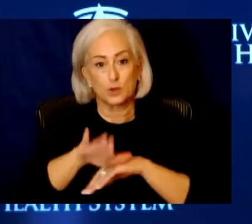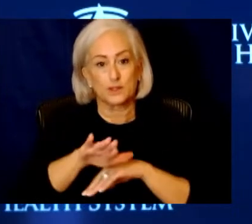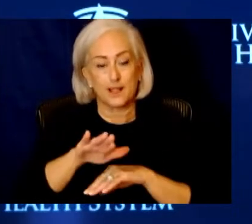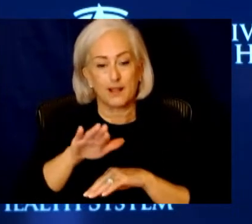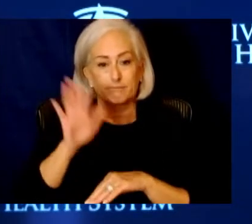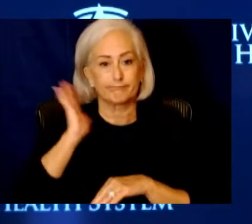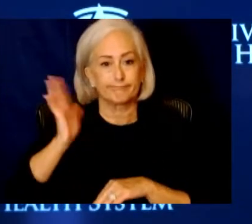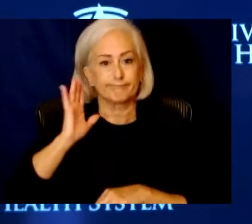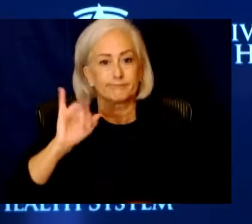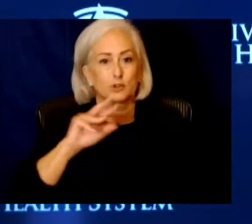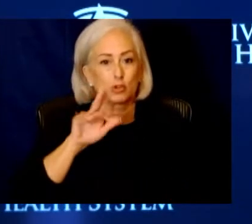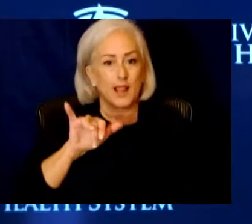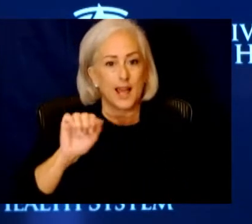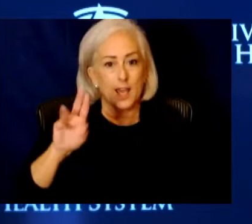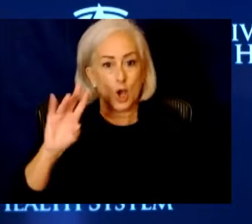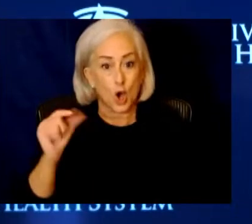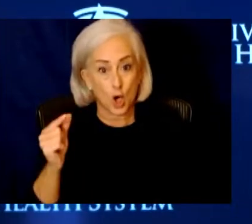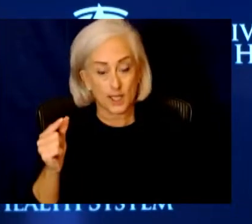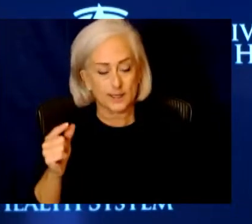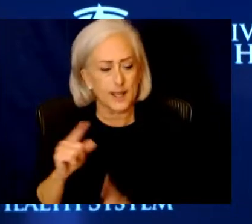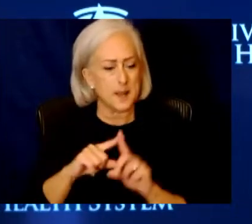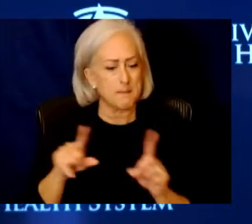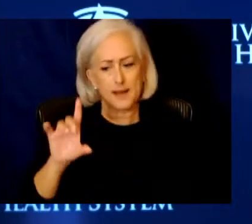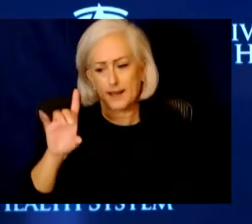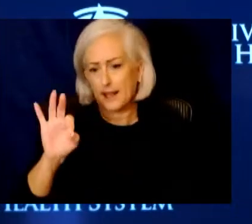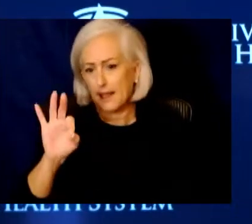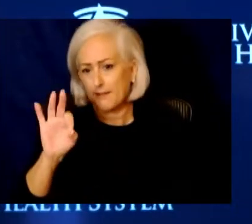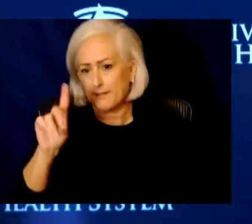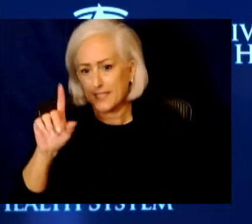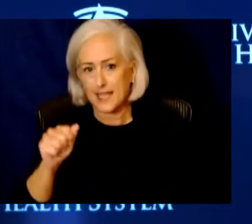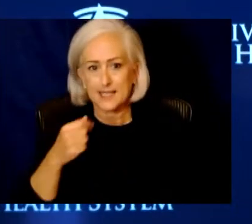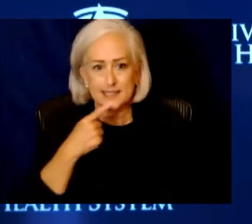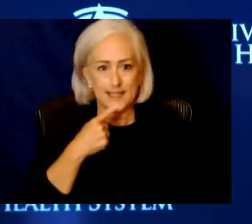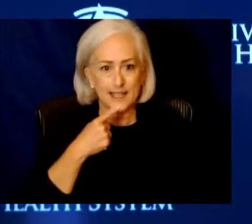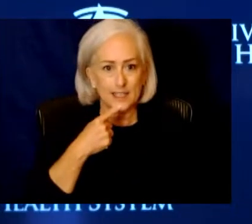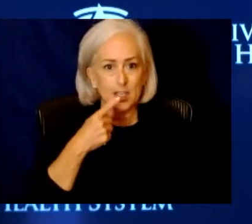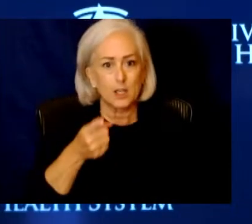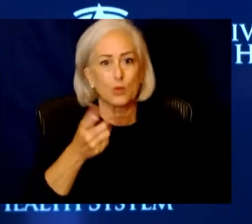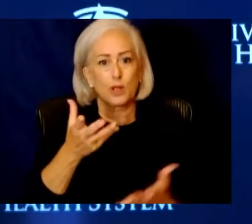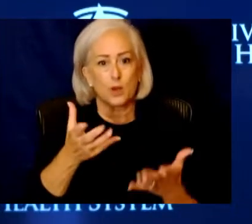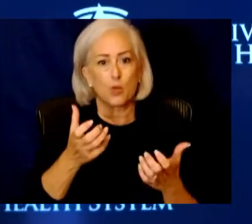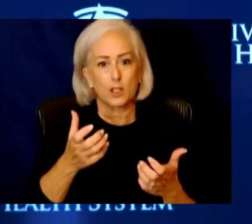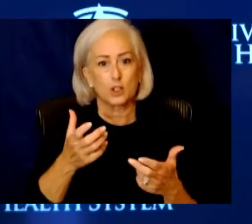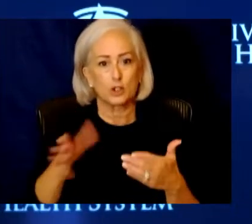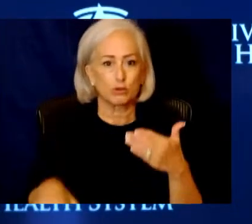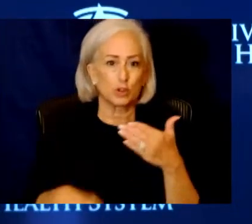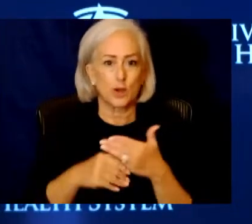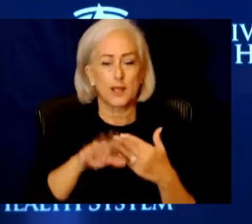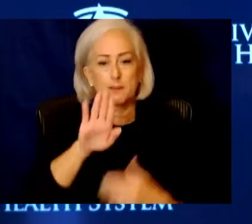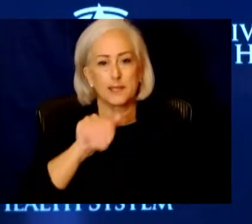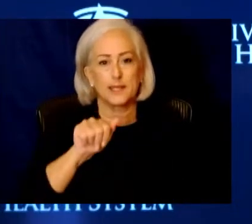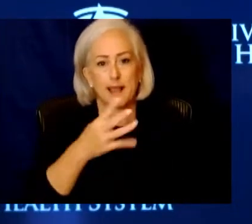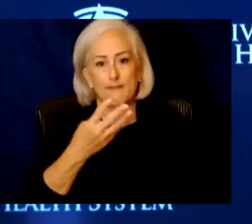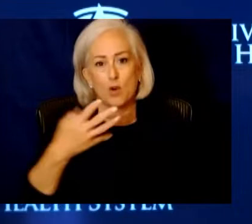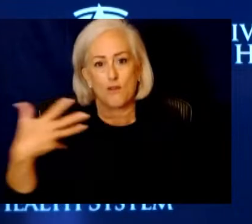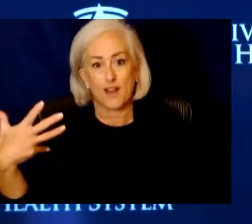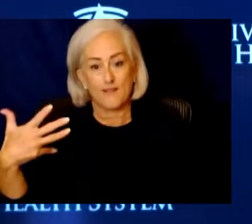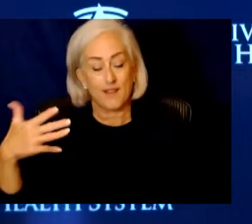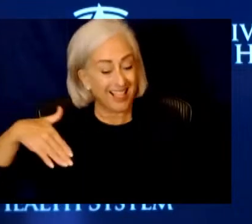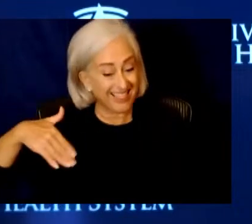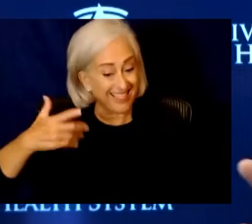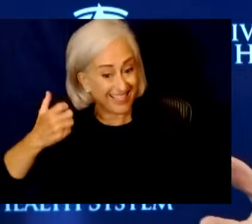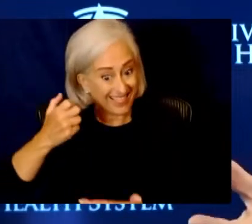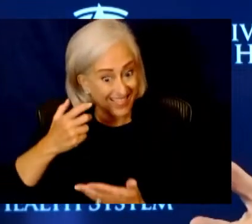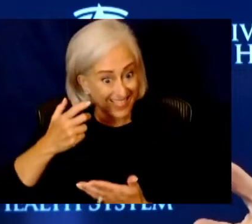and the CDC then says, well, actually, instead of Omicron, we want you to aim at BA4 and 5. Yeah. So that had not been tested when they approved it.